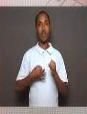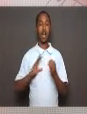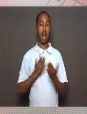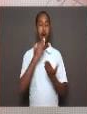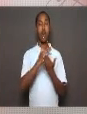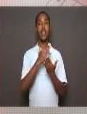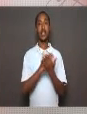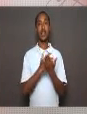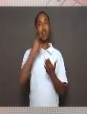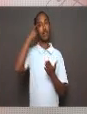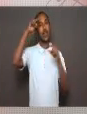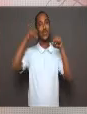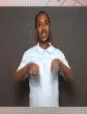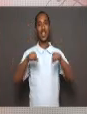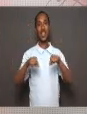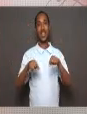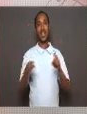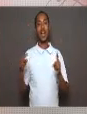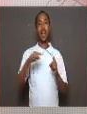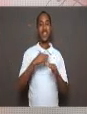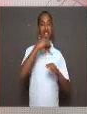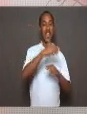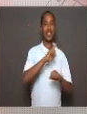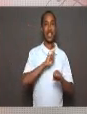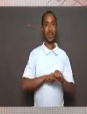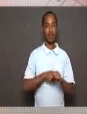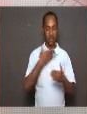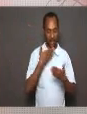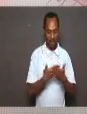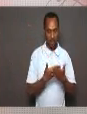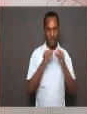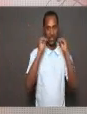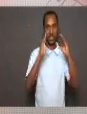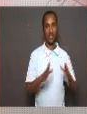the end of our lesson for today. Until